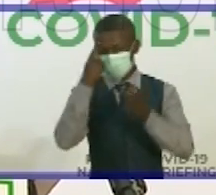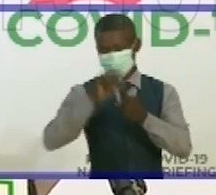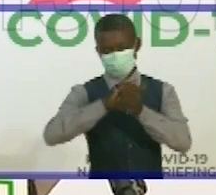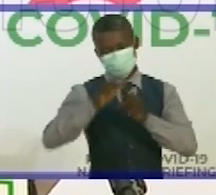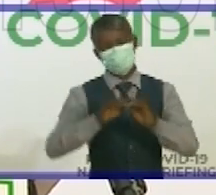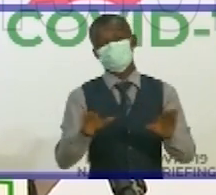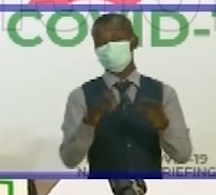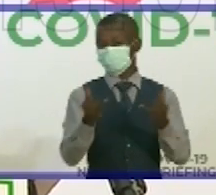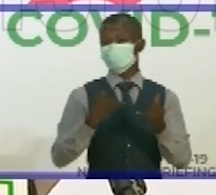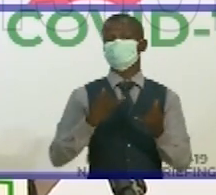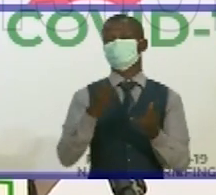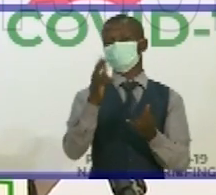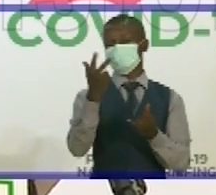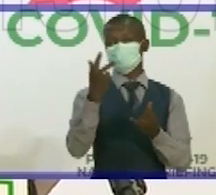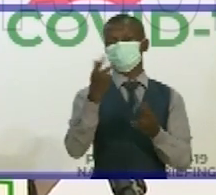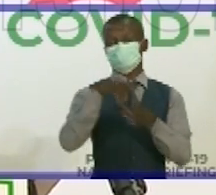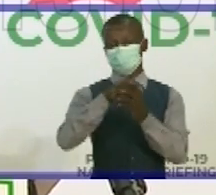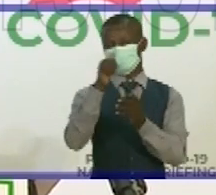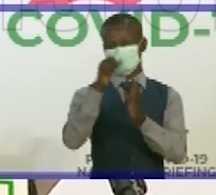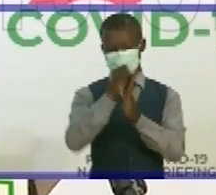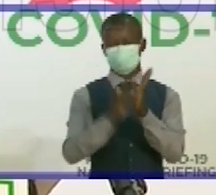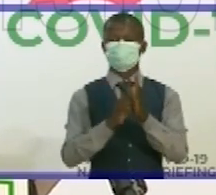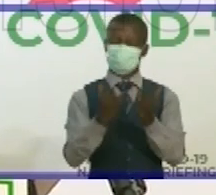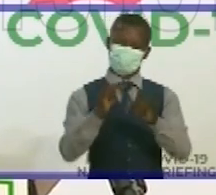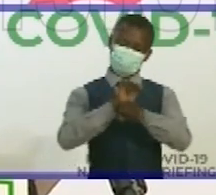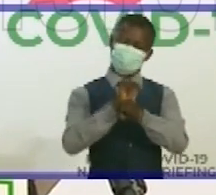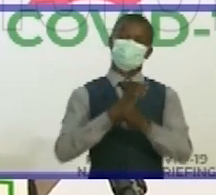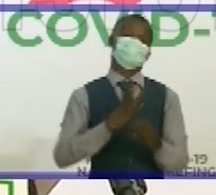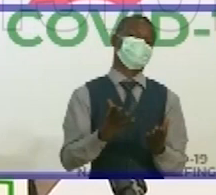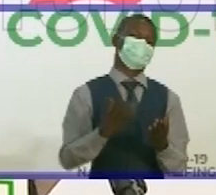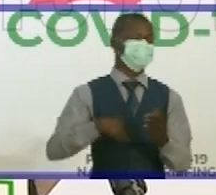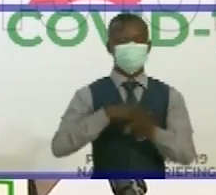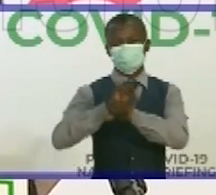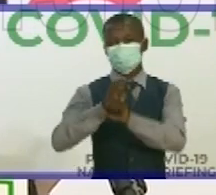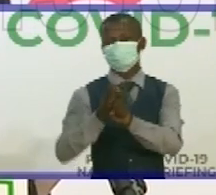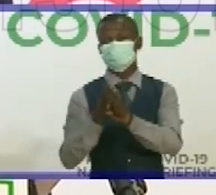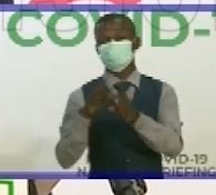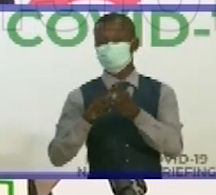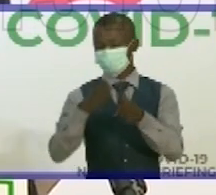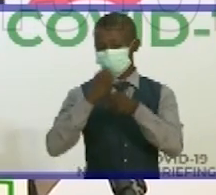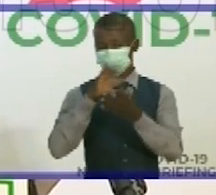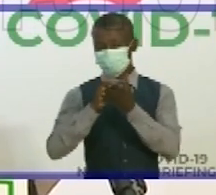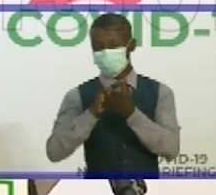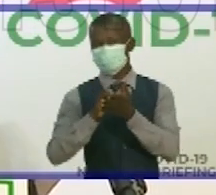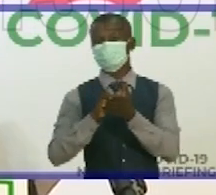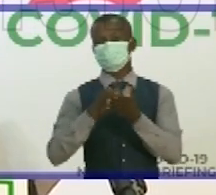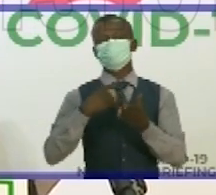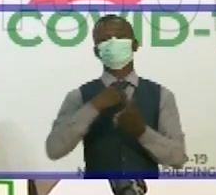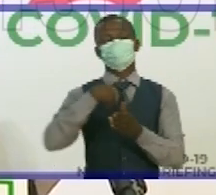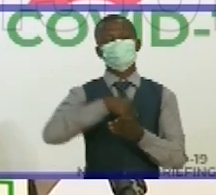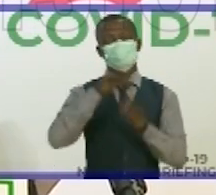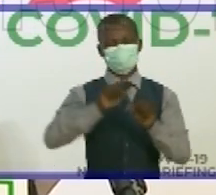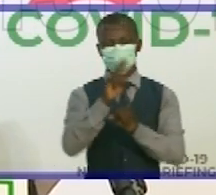them in 10 states. So pushing very hard to make sure that with that gene expert technology, we can